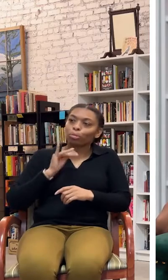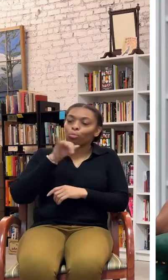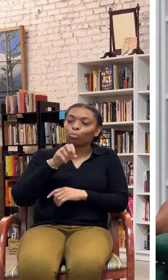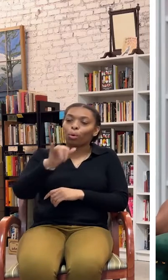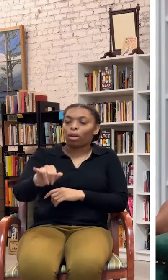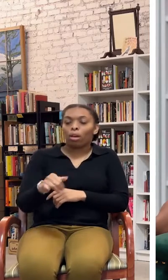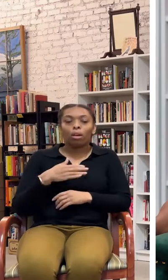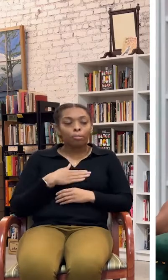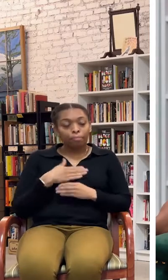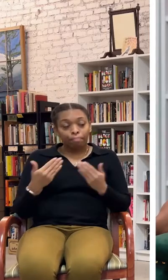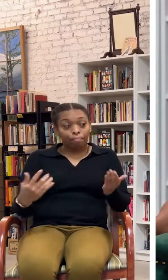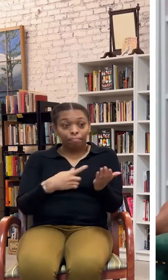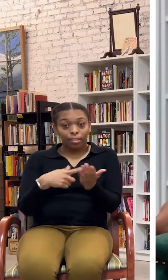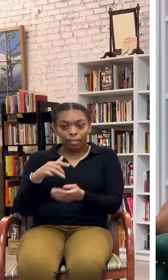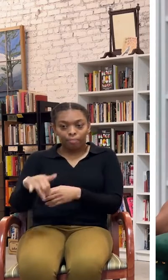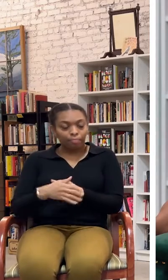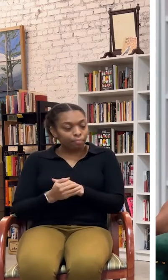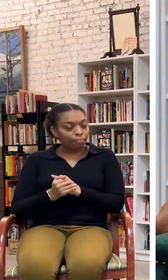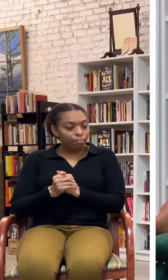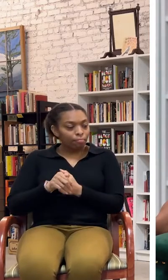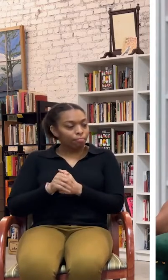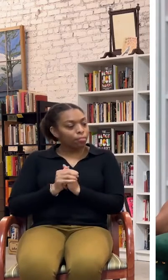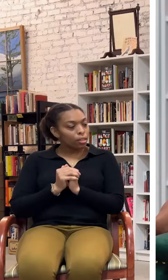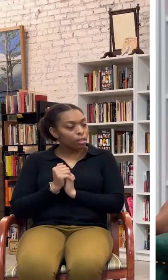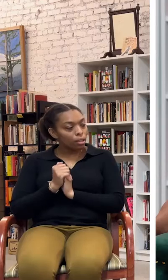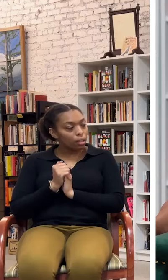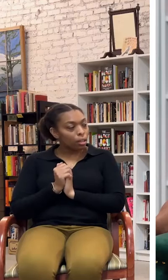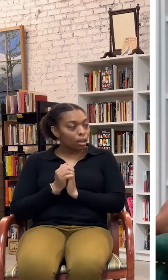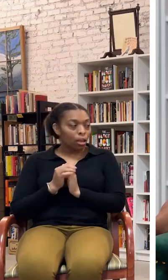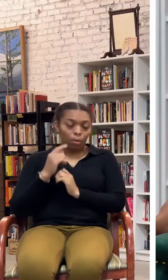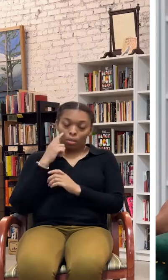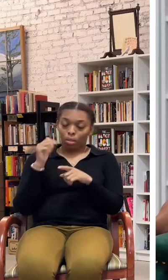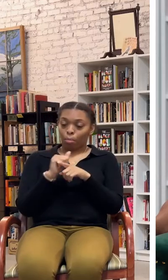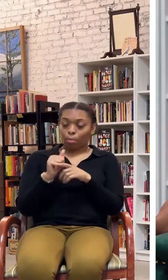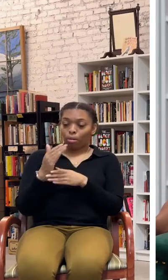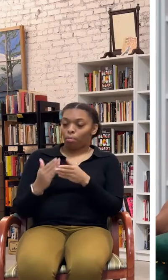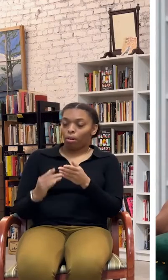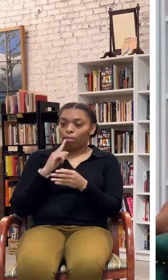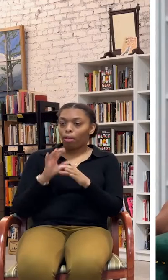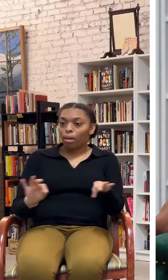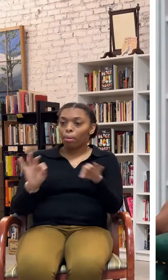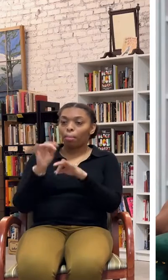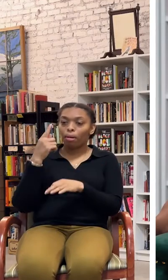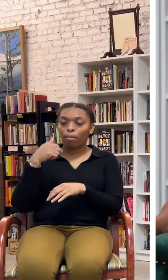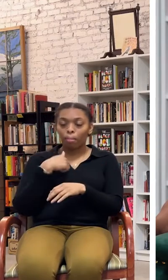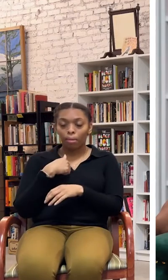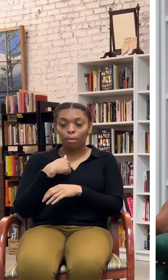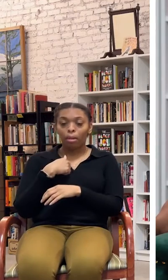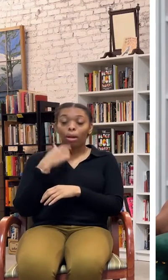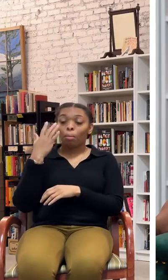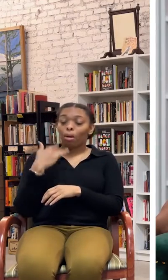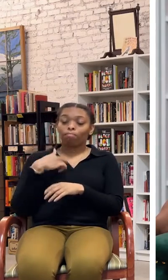about that. Yeah. I will say that the practice part is the most important part to me. Is even in the